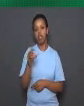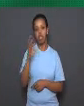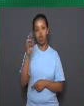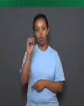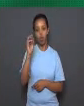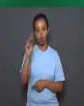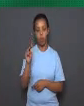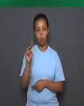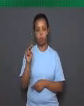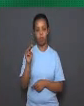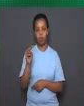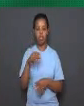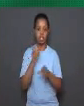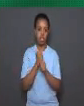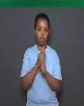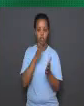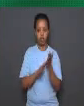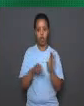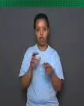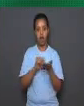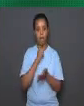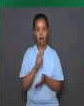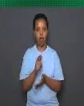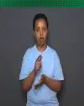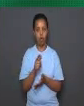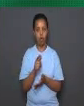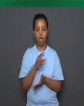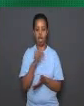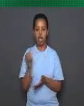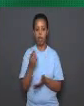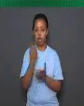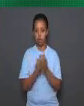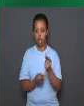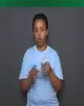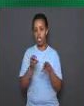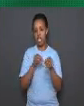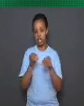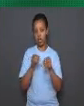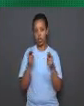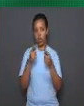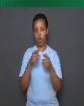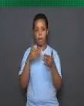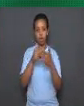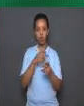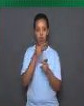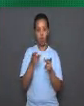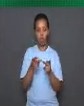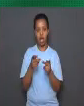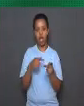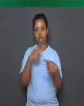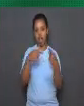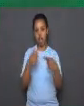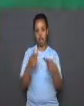get attached to microtubules and move them along to their destinations within